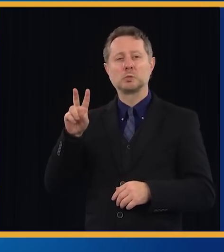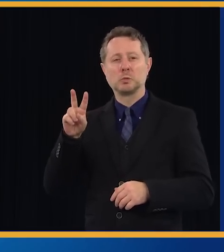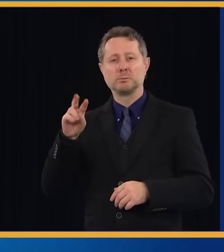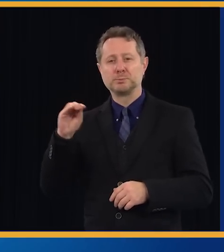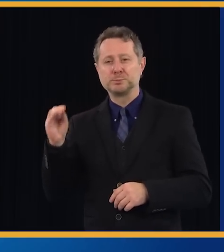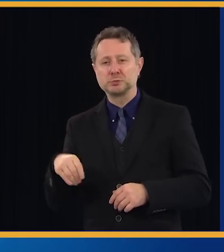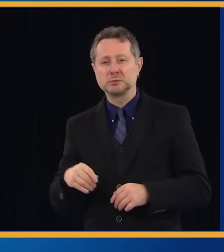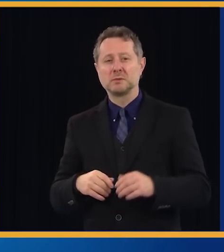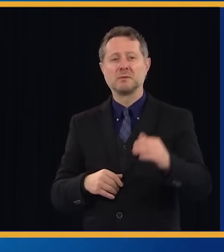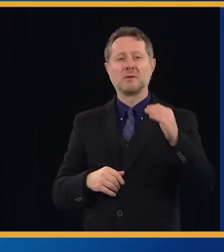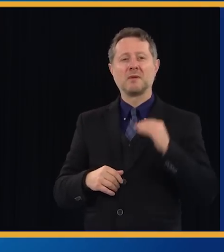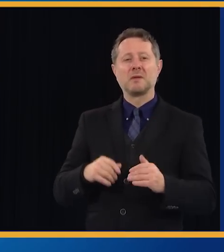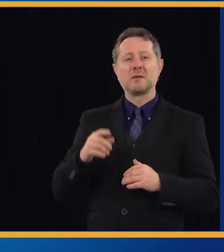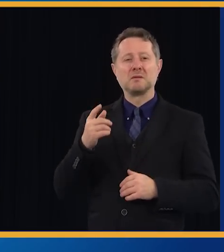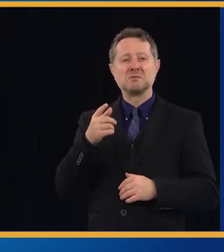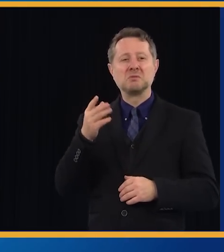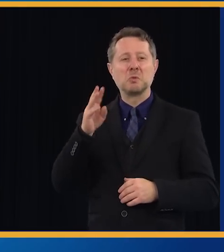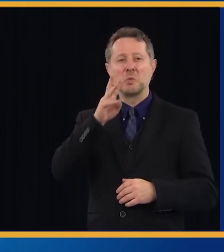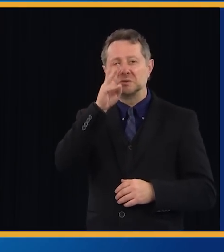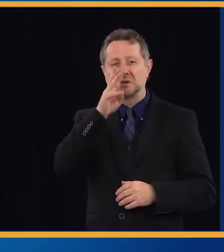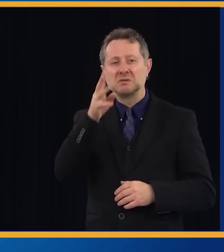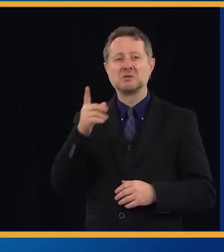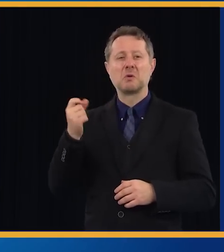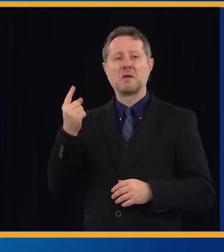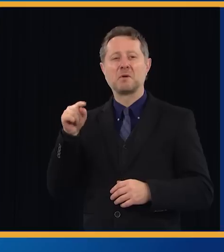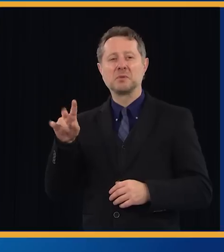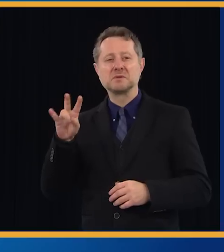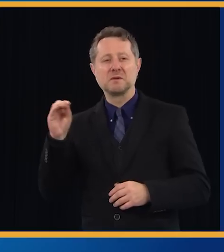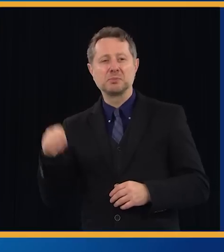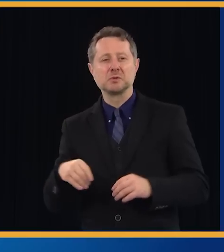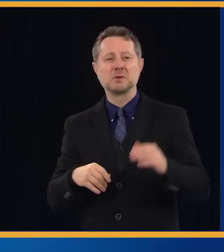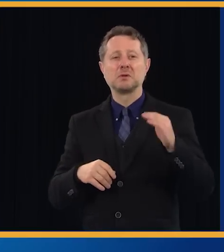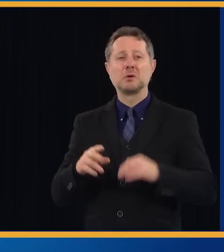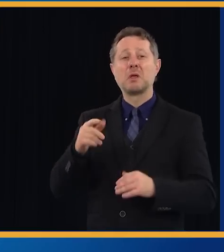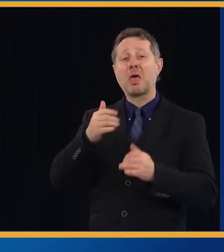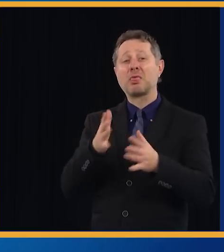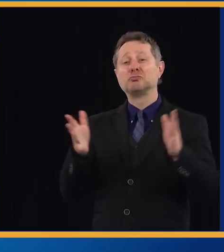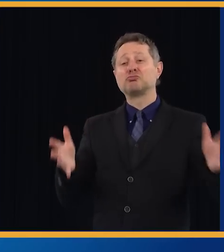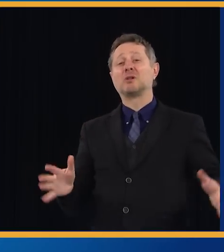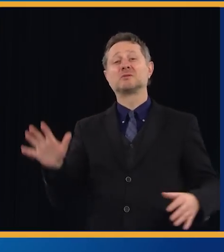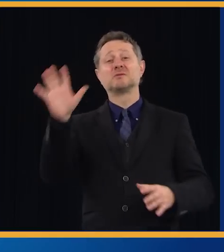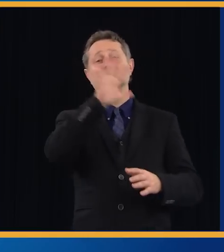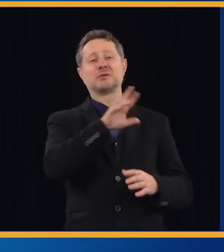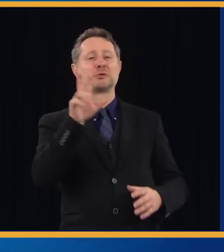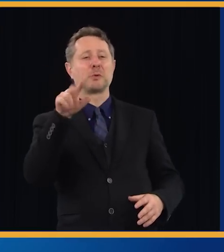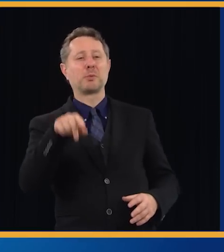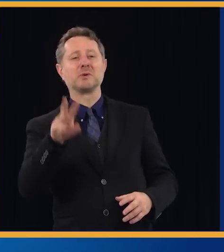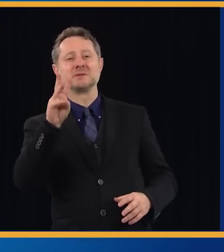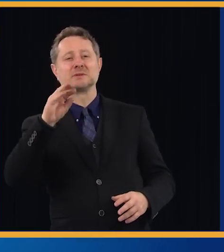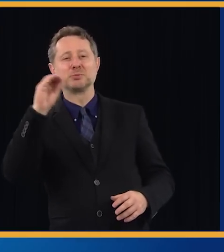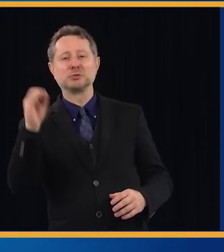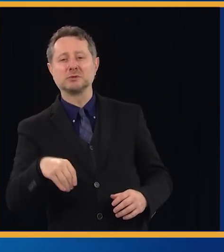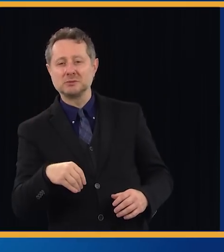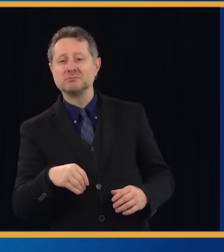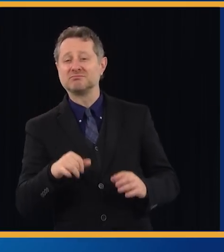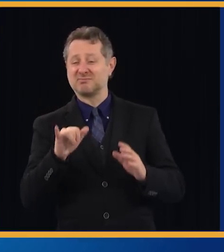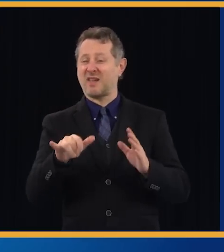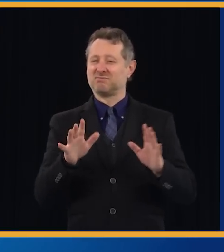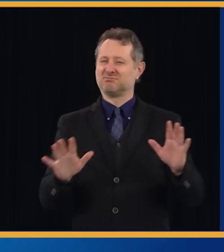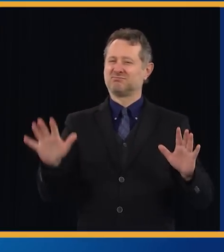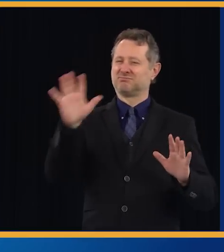rest of state 3.6. This basically quantifies what we've been seeing anecdotally and what